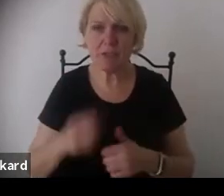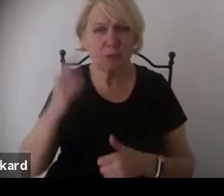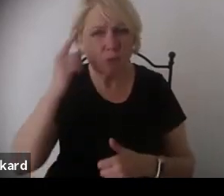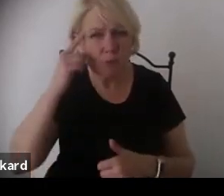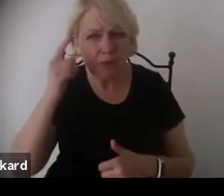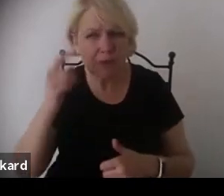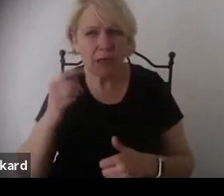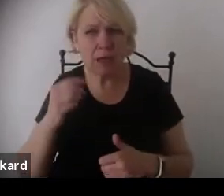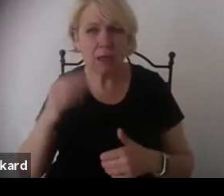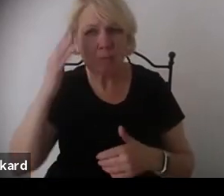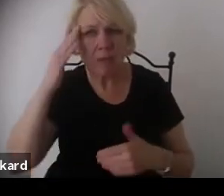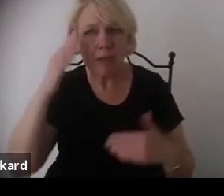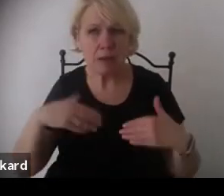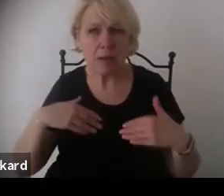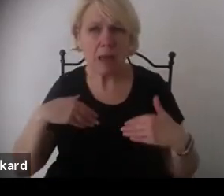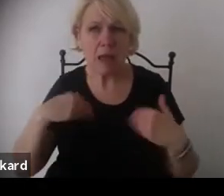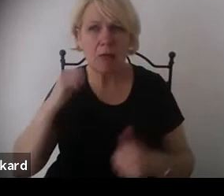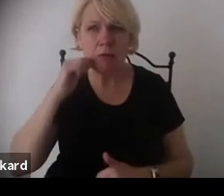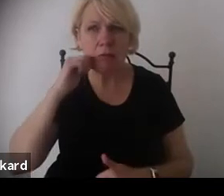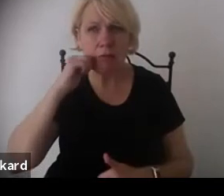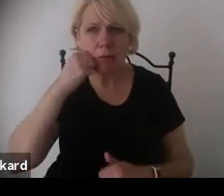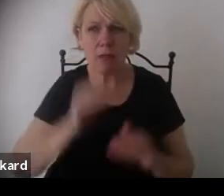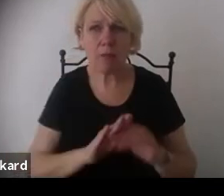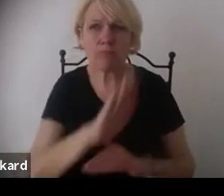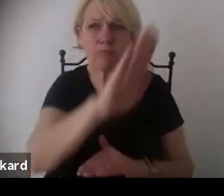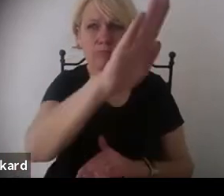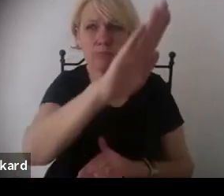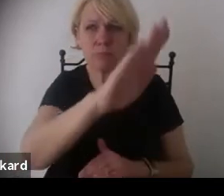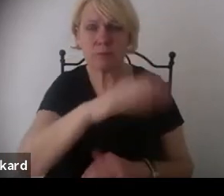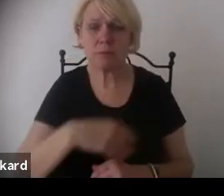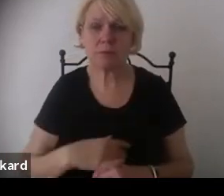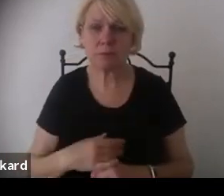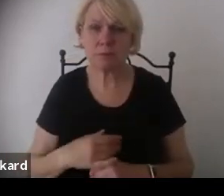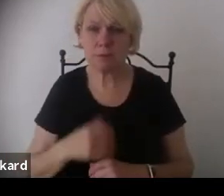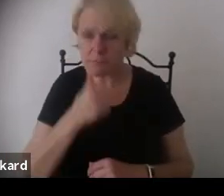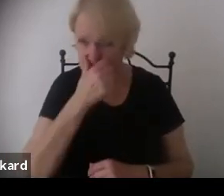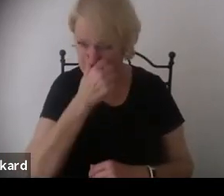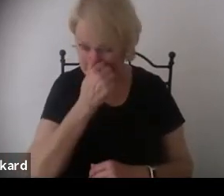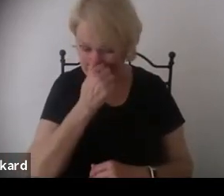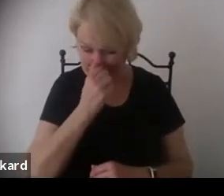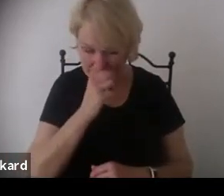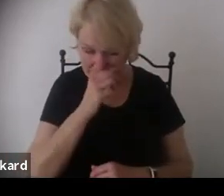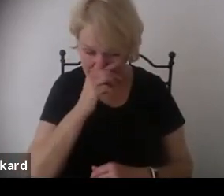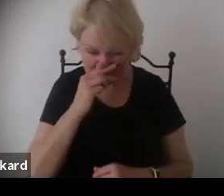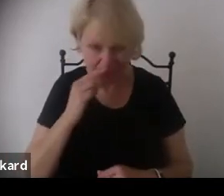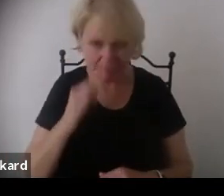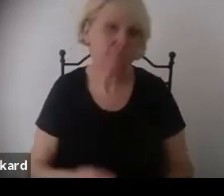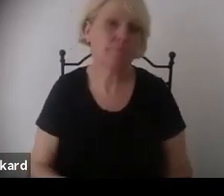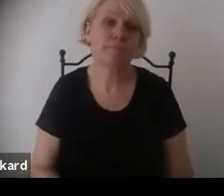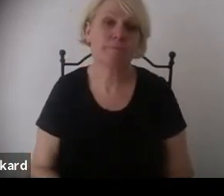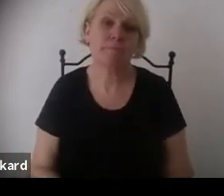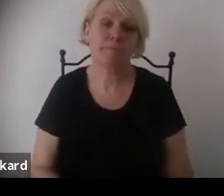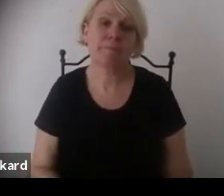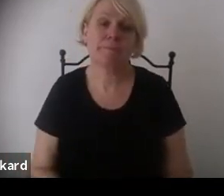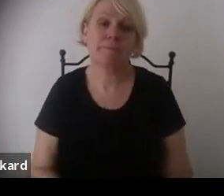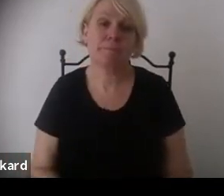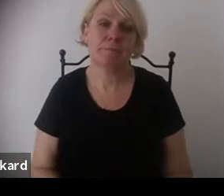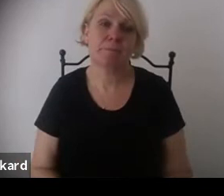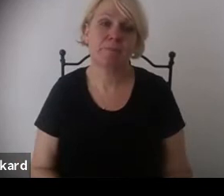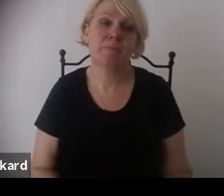and anything that you can be recommending or supporting? Yes, so we are working